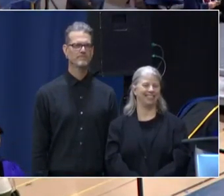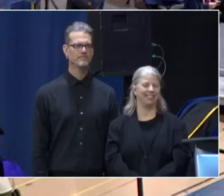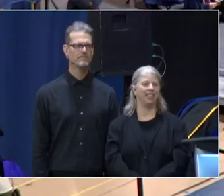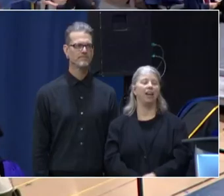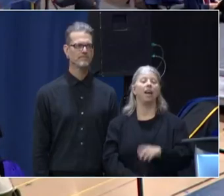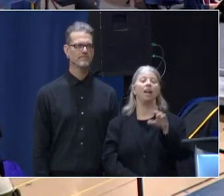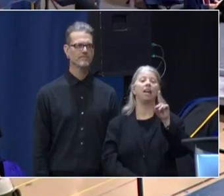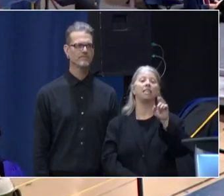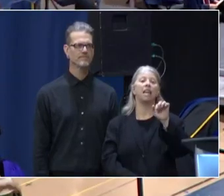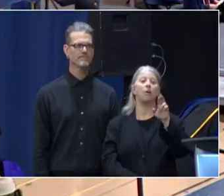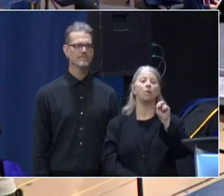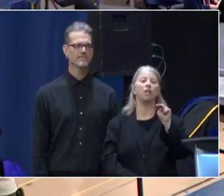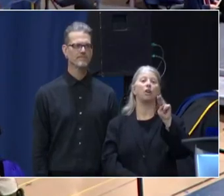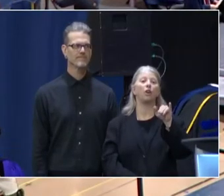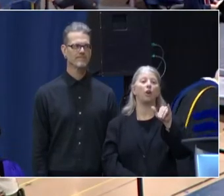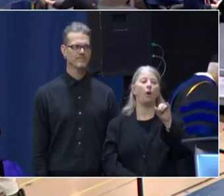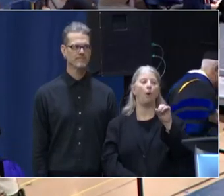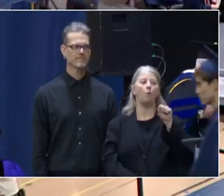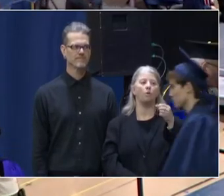Darren Yoshimura.